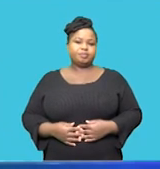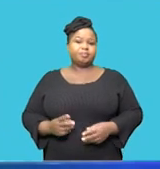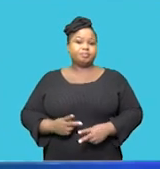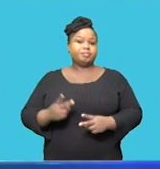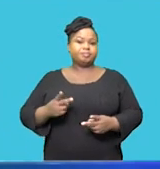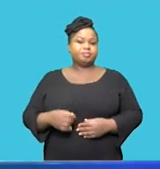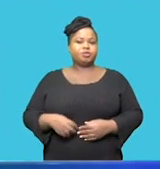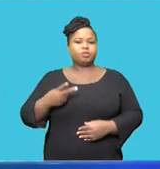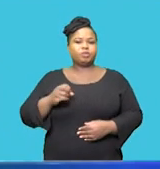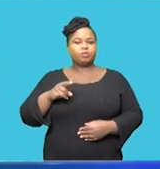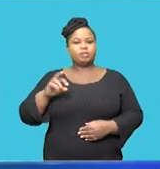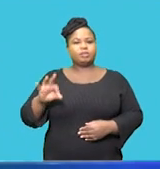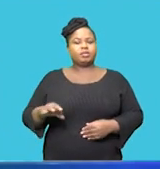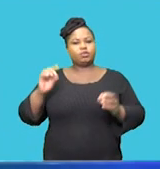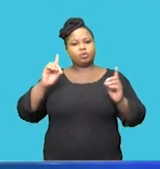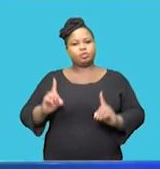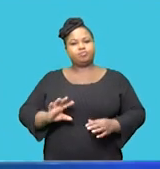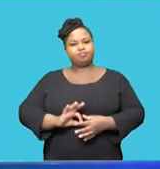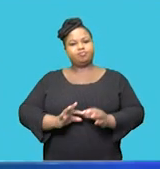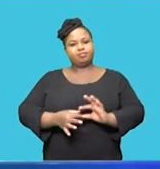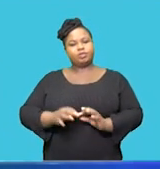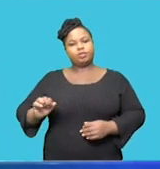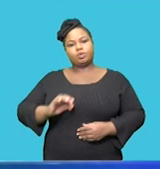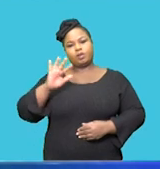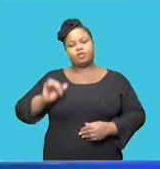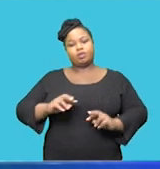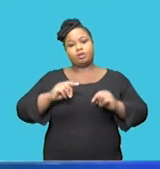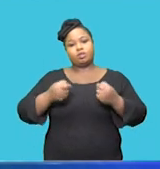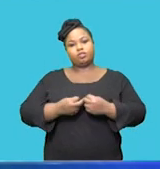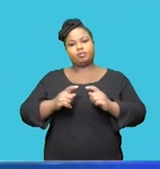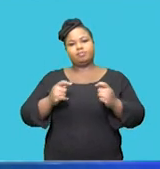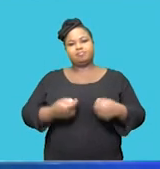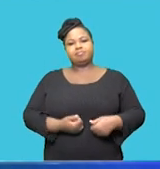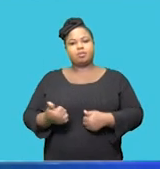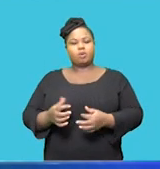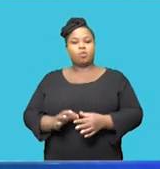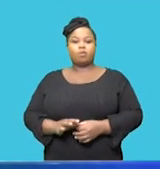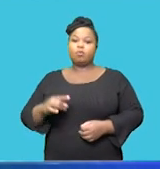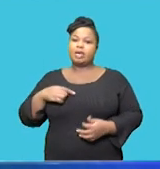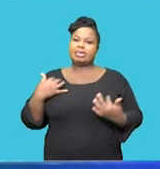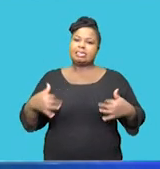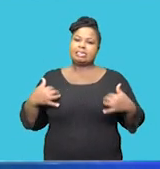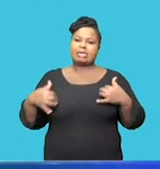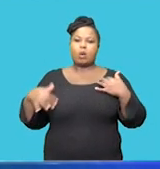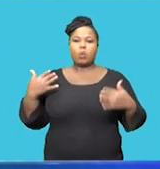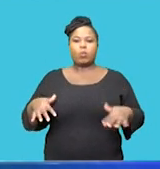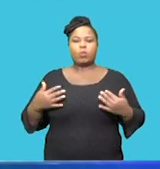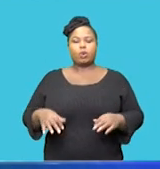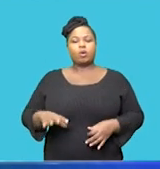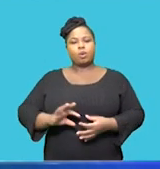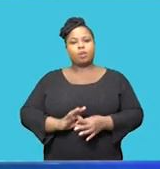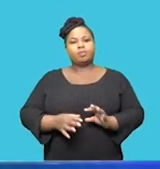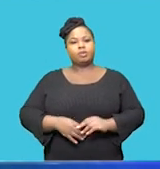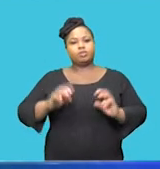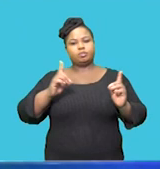And finally, 2023 Special Olympics South Africa national team returned home after an extraordinary performance at the Special Olympics